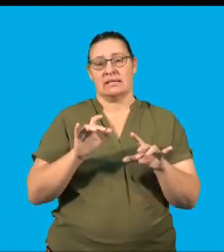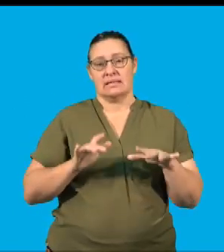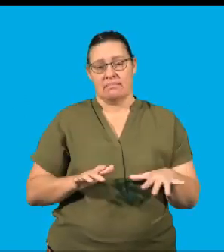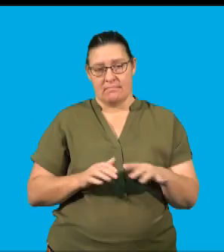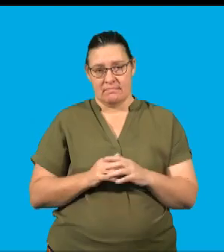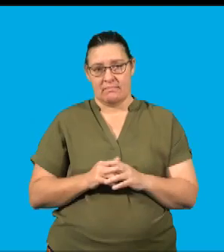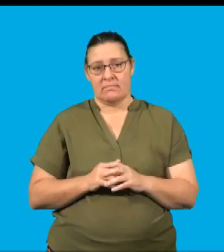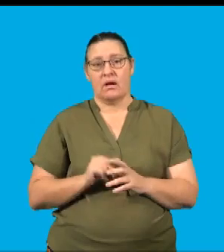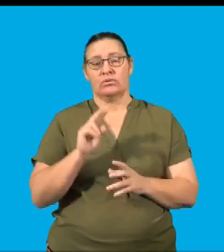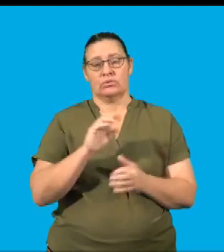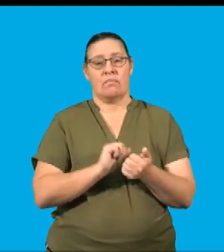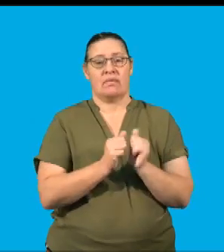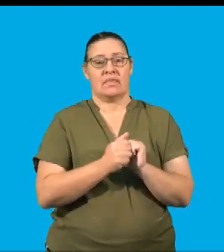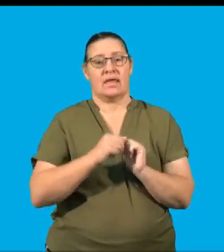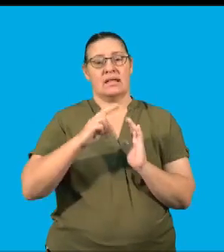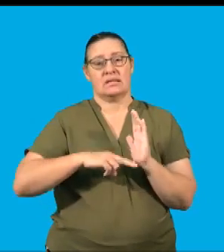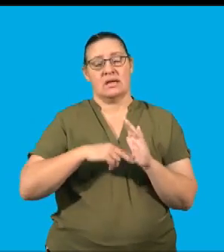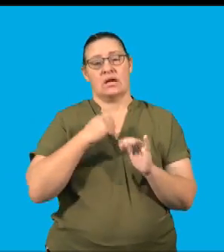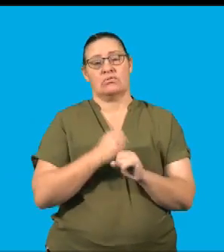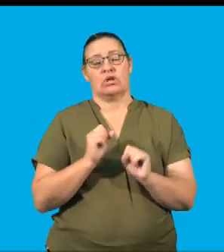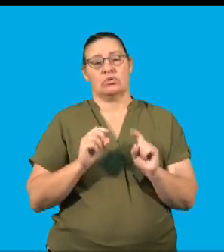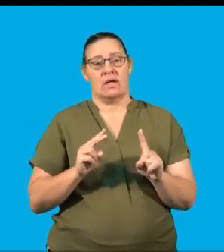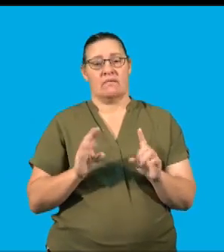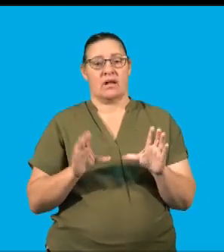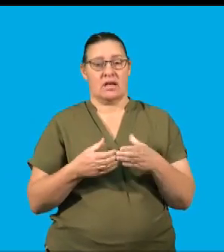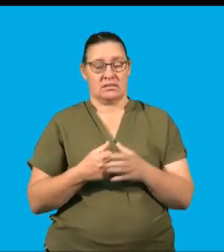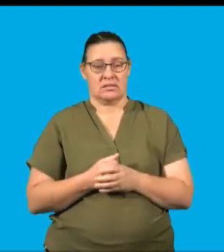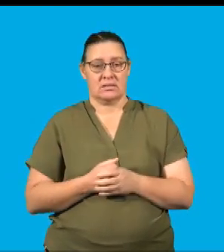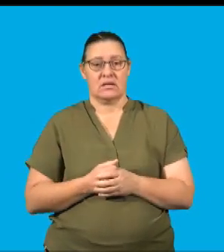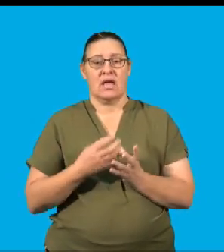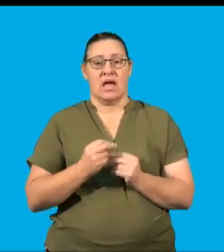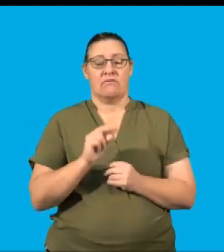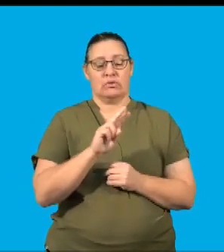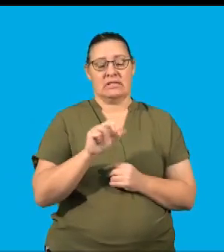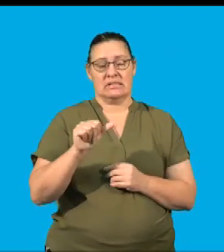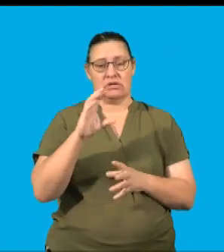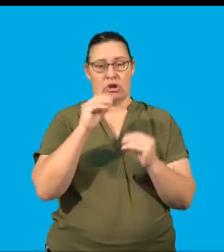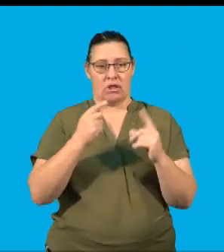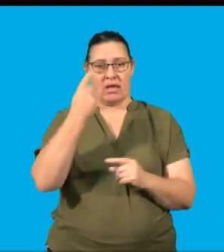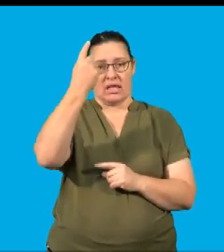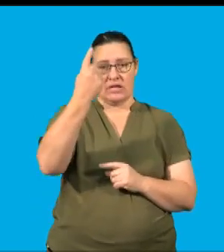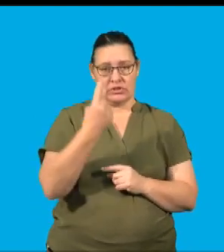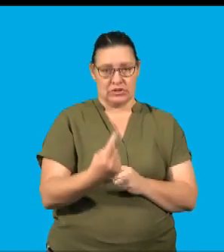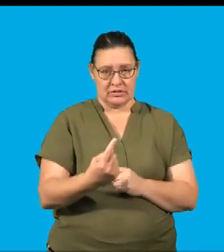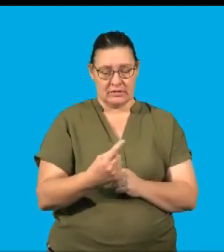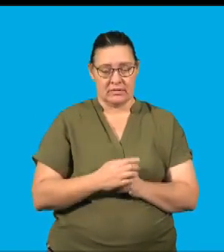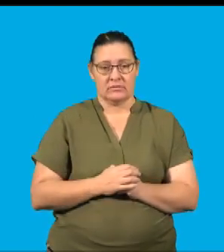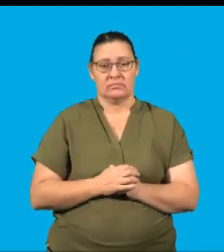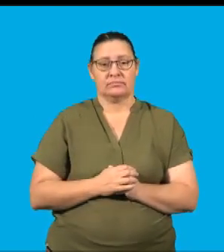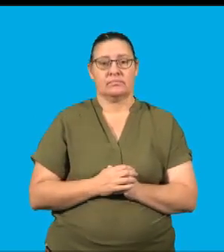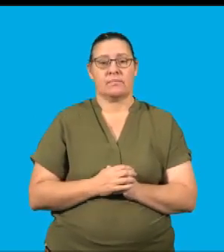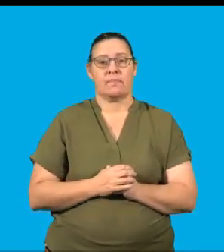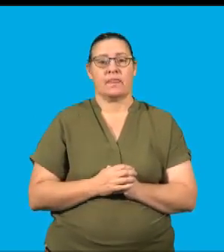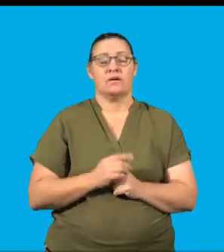in the exam of the two mathematical literacy grade 12 classes consisting of 26 learners each are